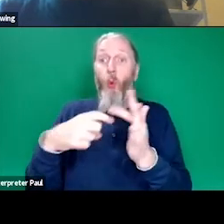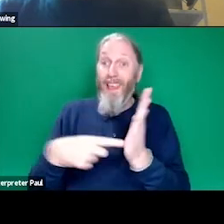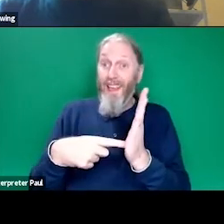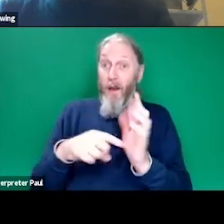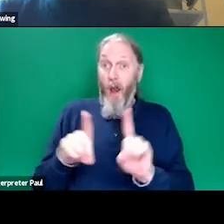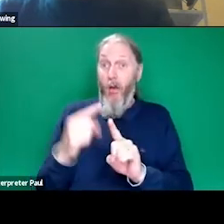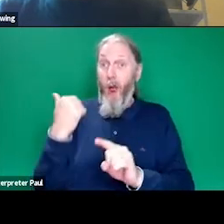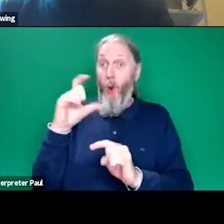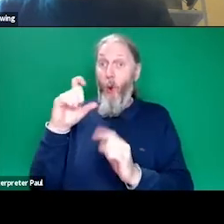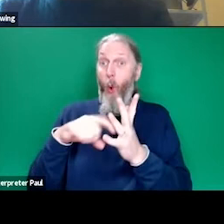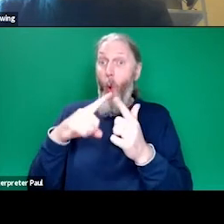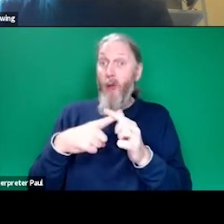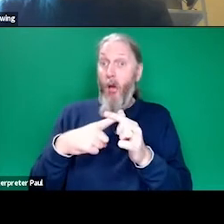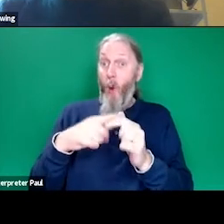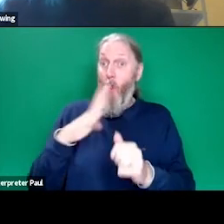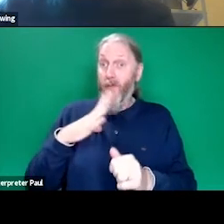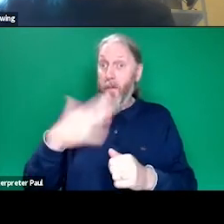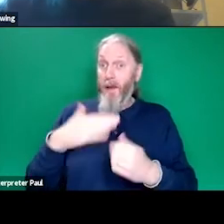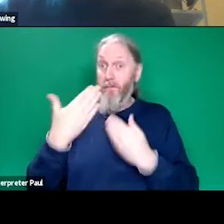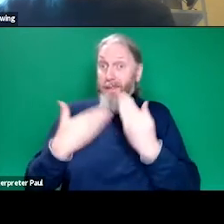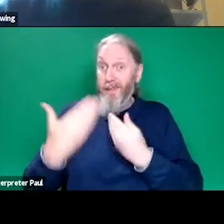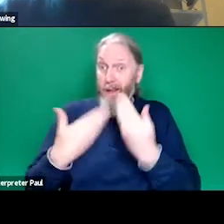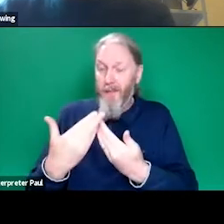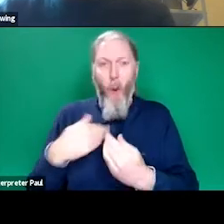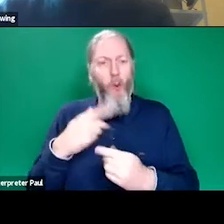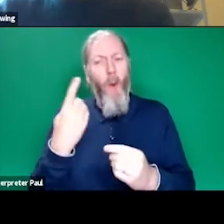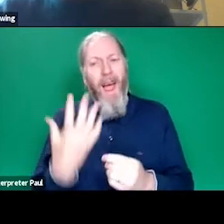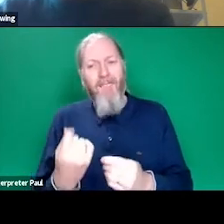sets, communities of practice to share learning, and much more.